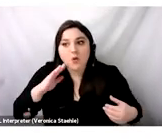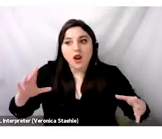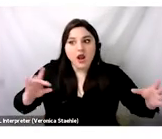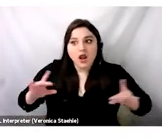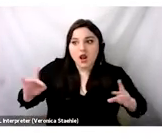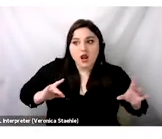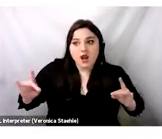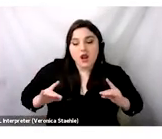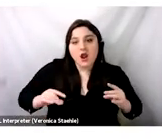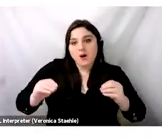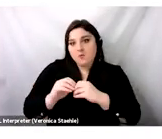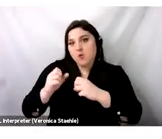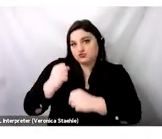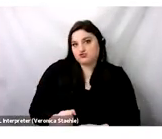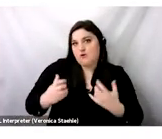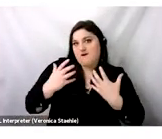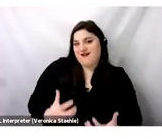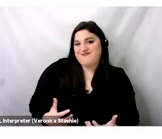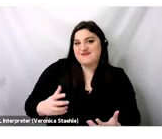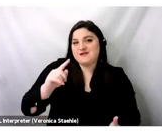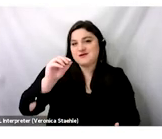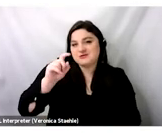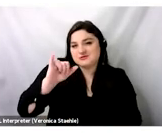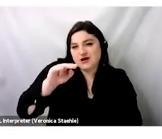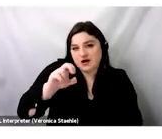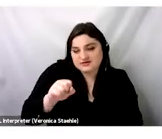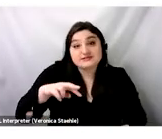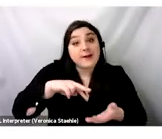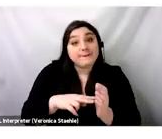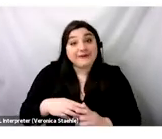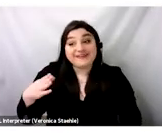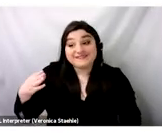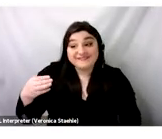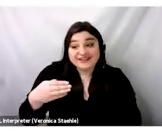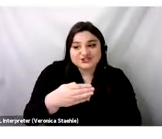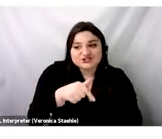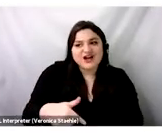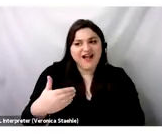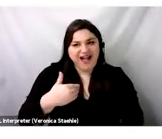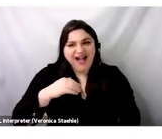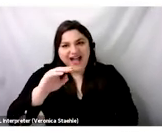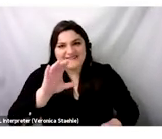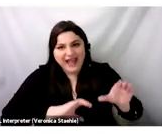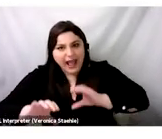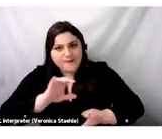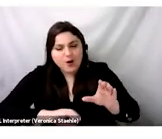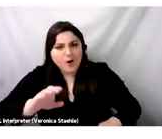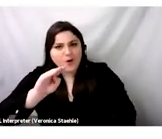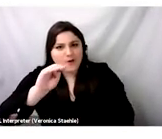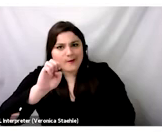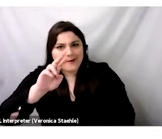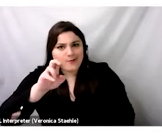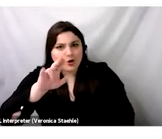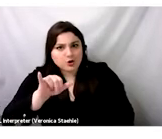why if we're talking about fish, we talk about mercury, you know, limiting your consumption of salmon because, you know, if you eat a